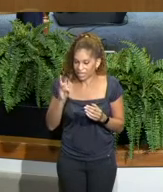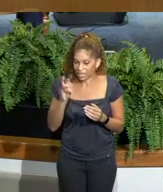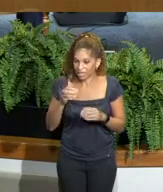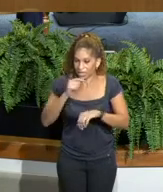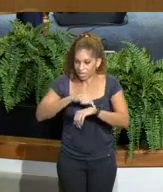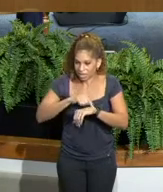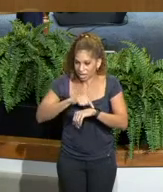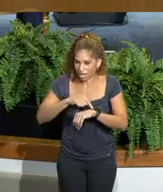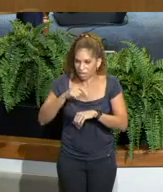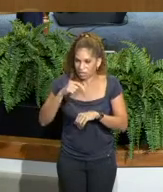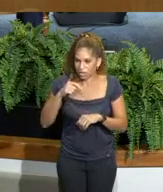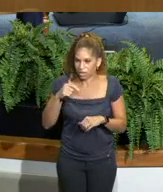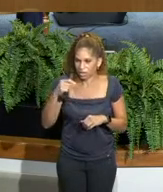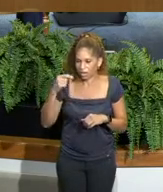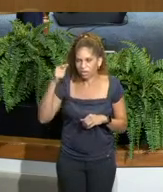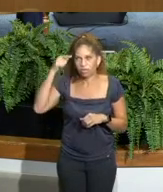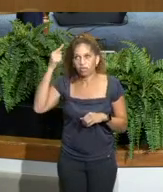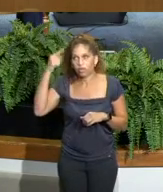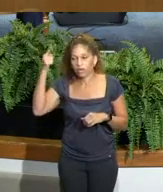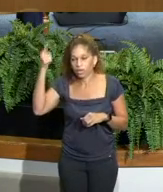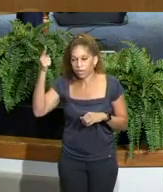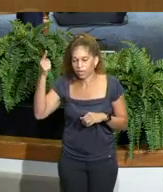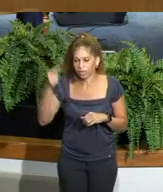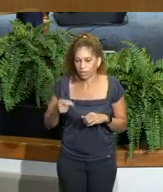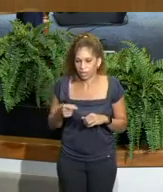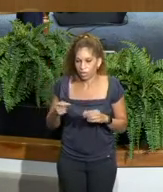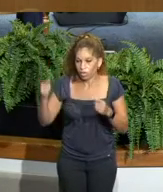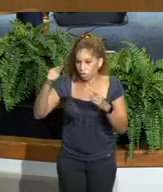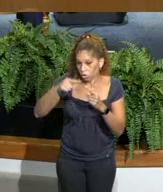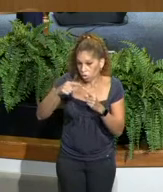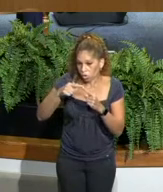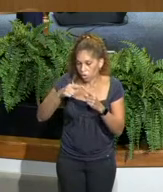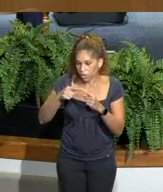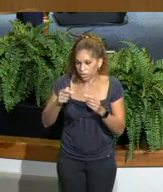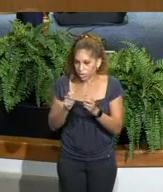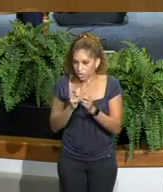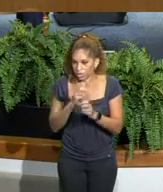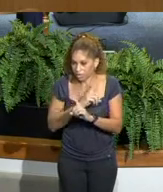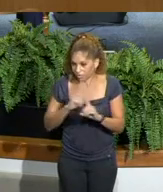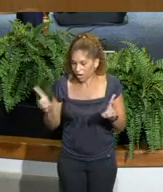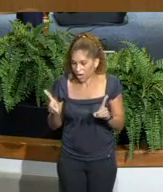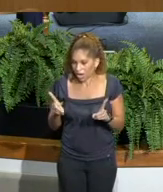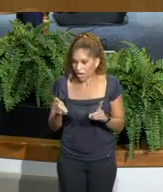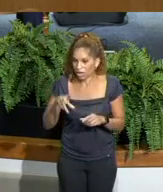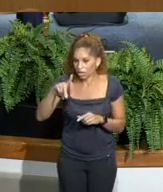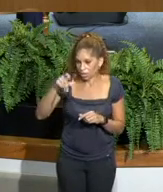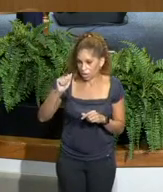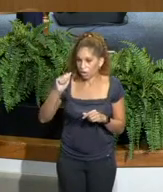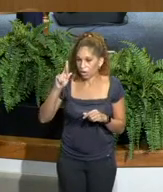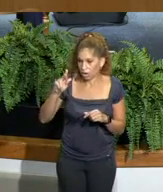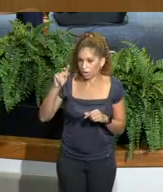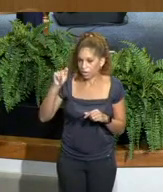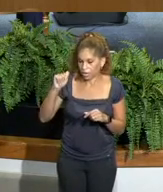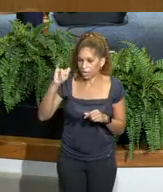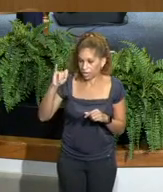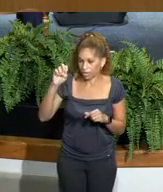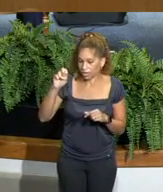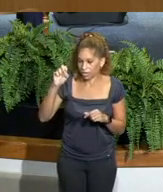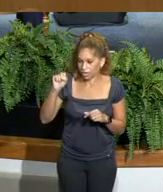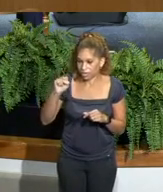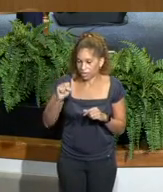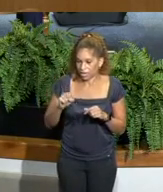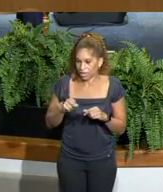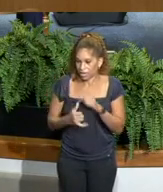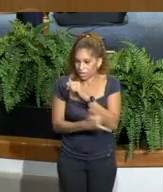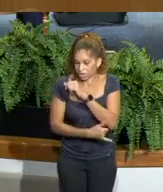of illusion. He said their goal was to cut the parties and the country in half. And then when